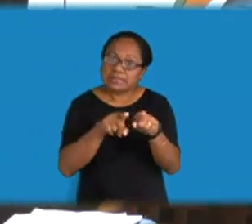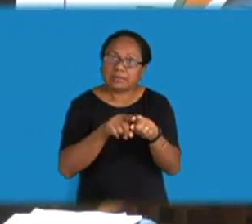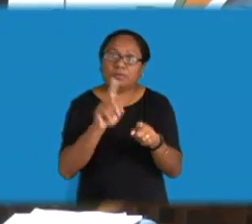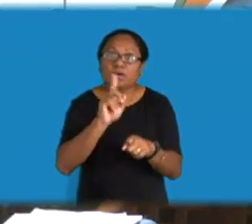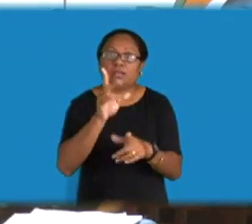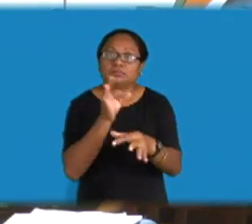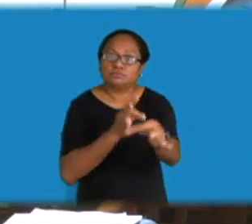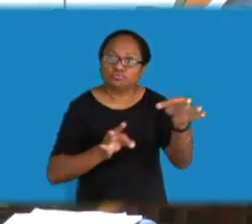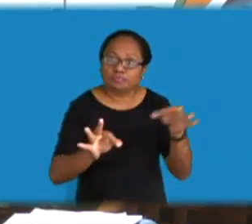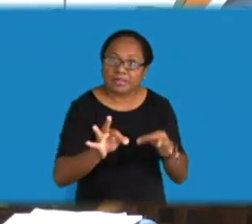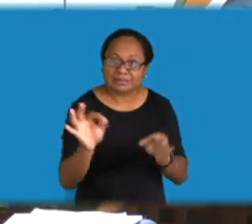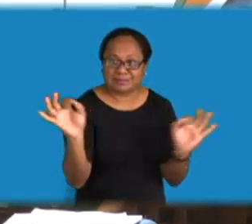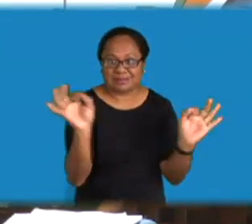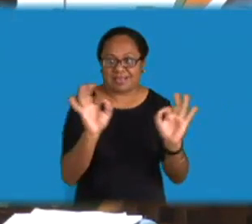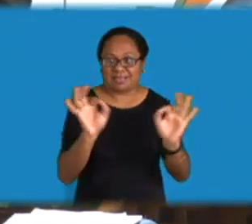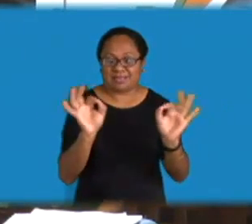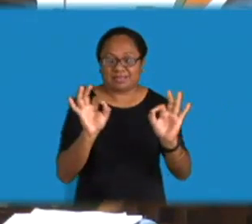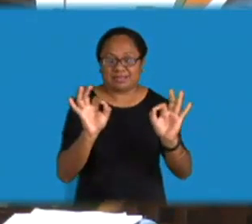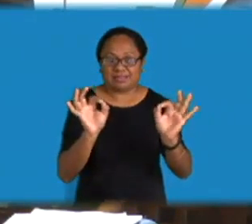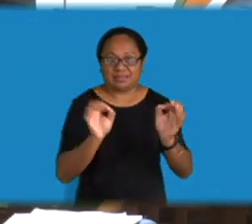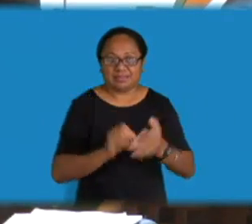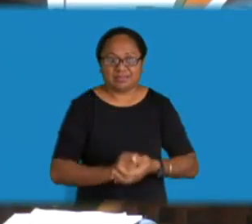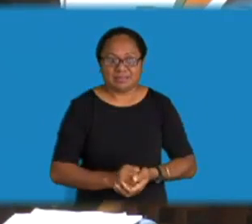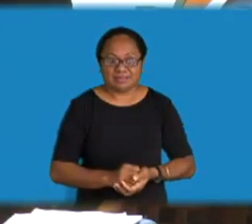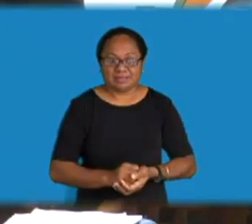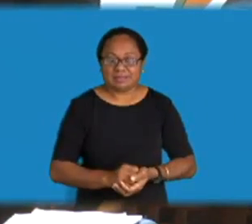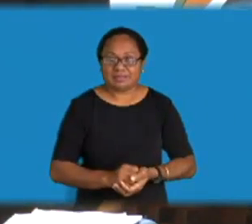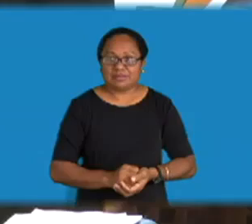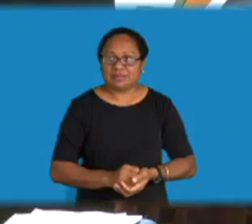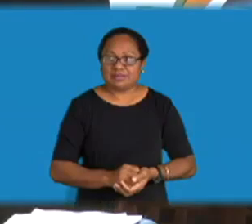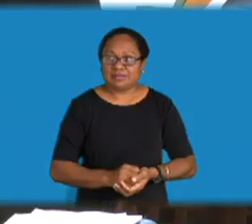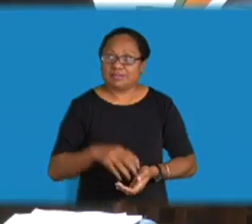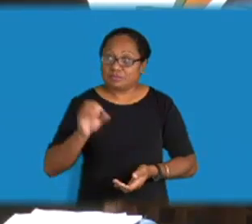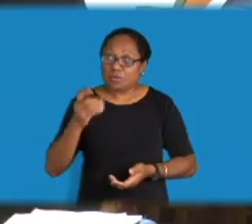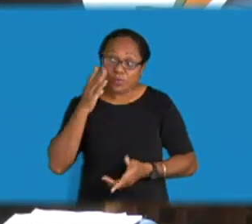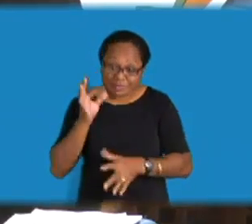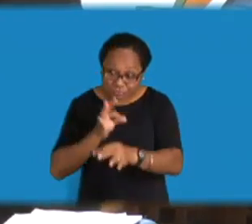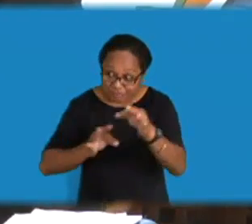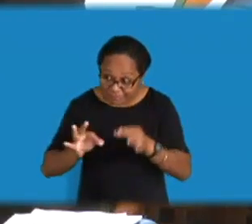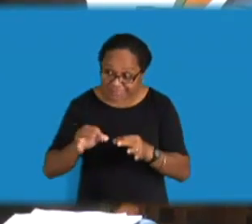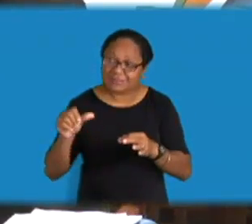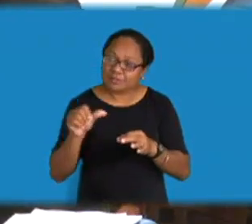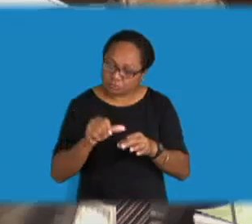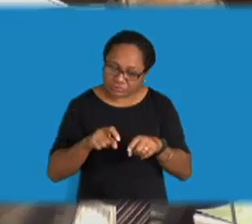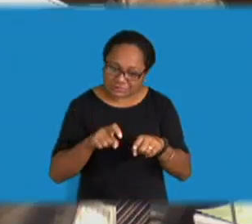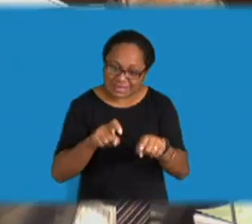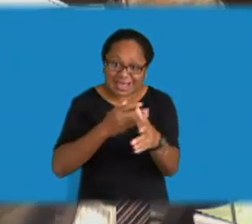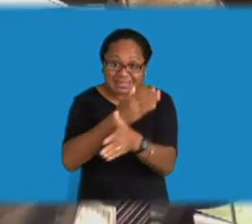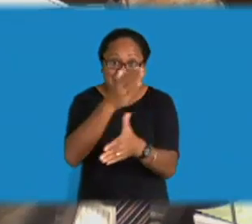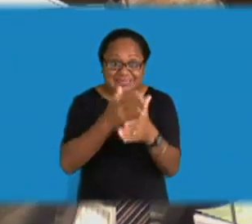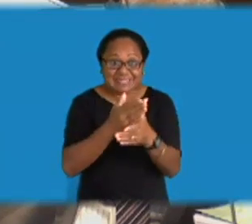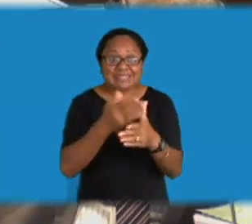and their membership should cease on the date that the Prime Minister is appointed. Thank you, Madam Speaker. The Honourable Minister.